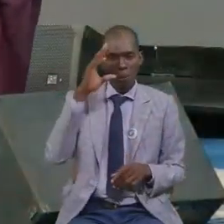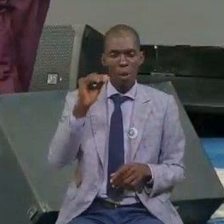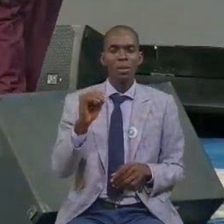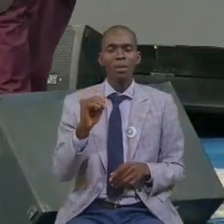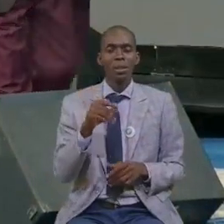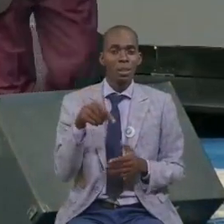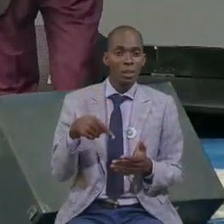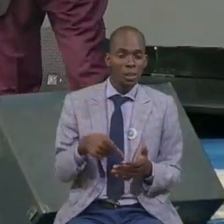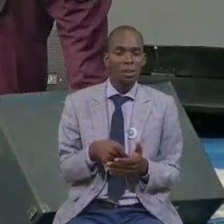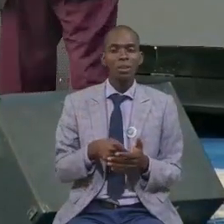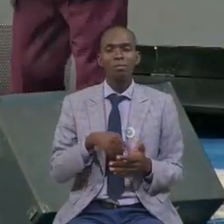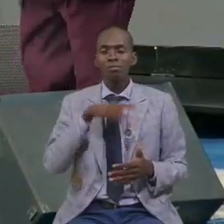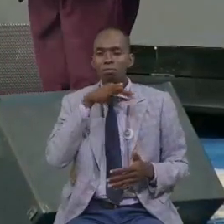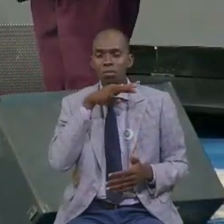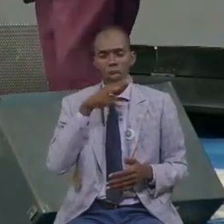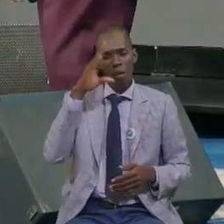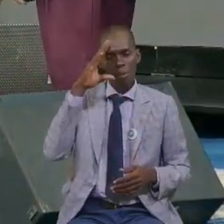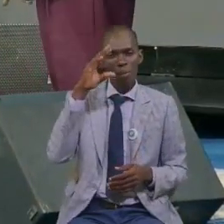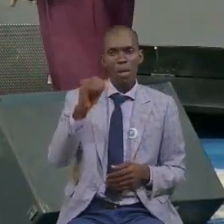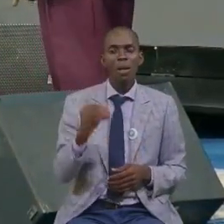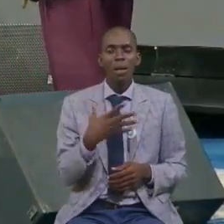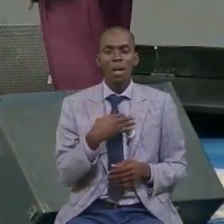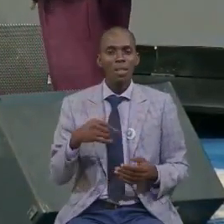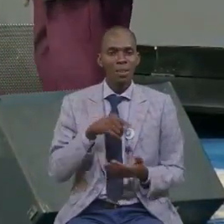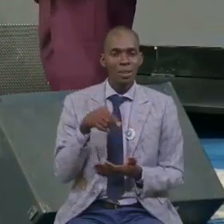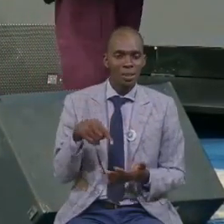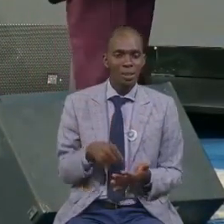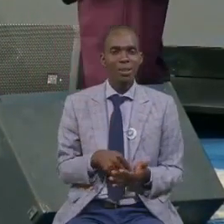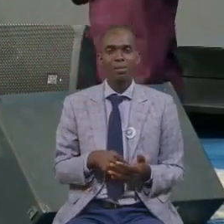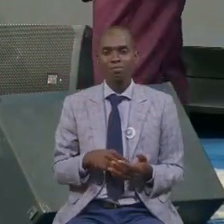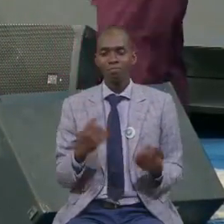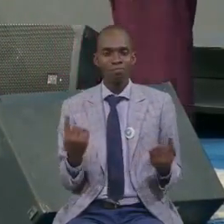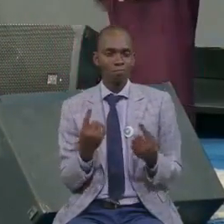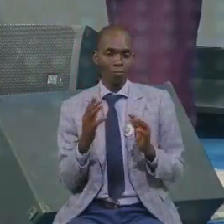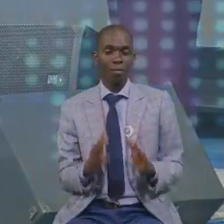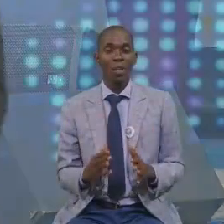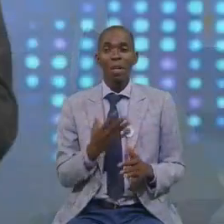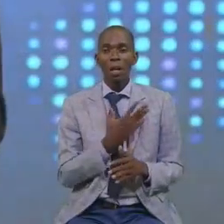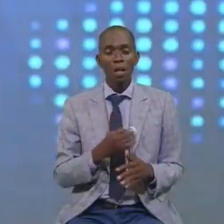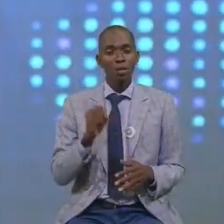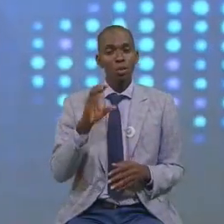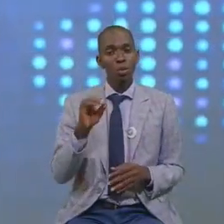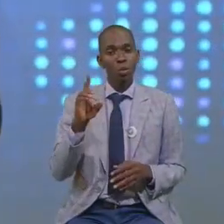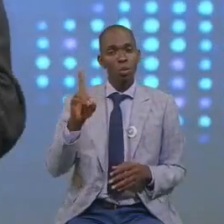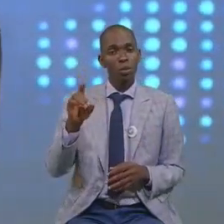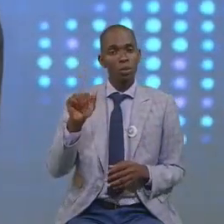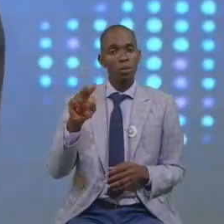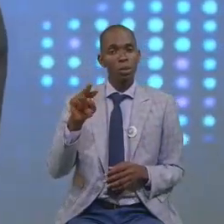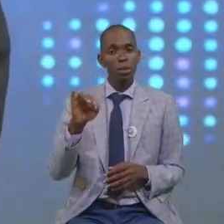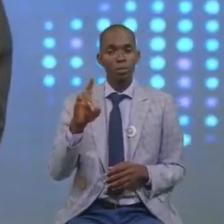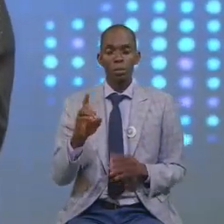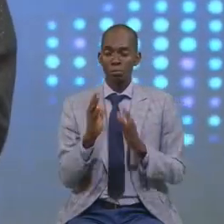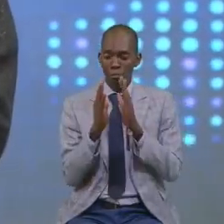this polluted man, and this perverted man. And so he prayed. He said, me, I'm